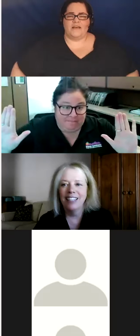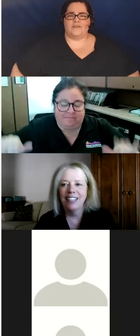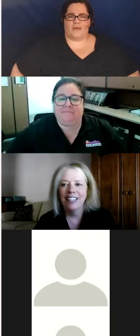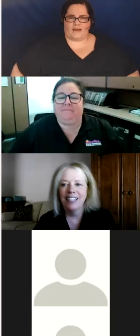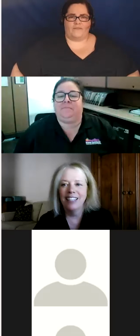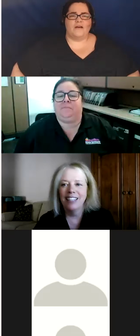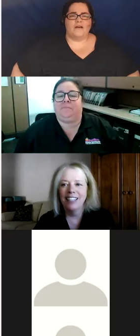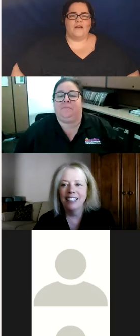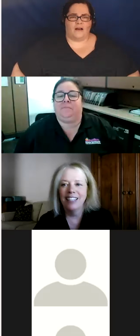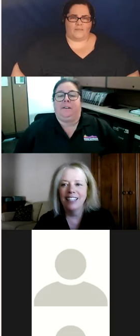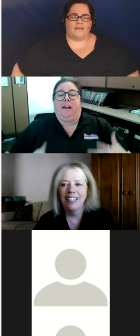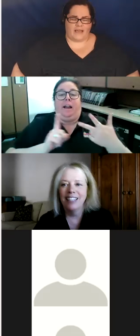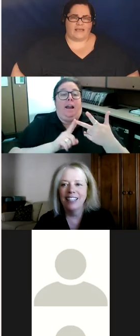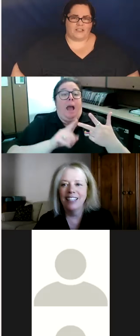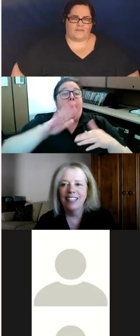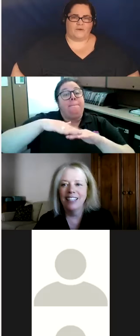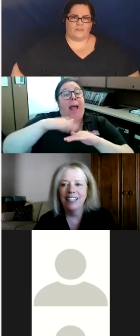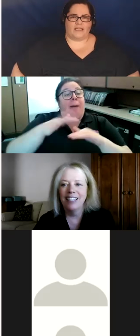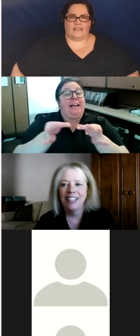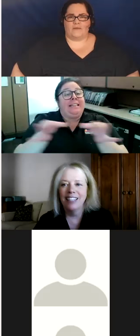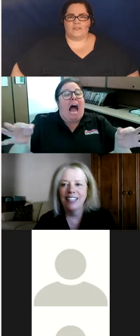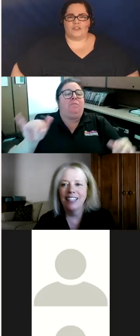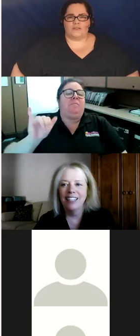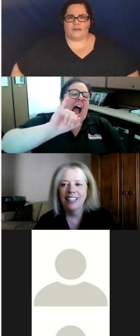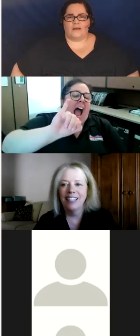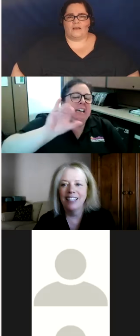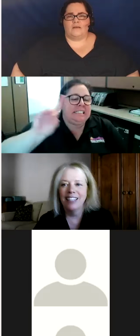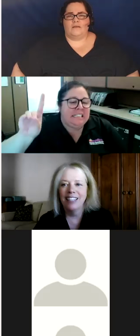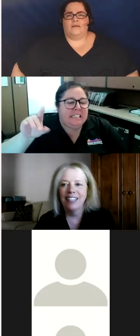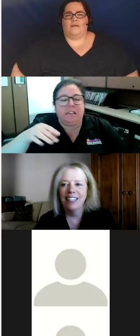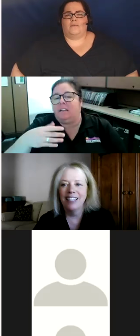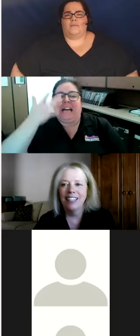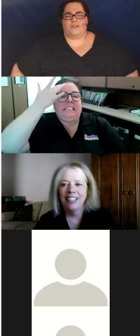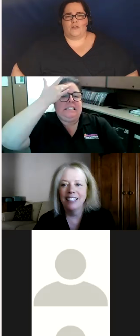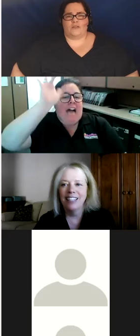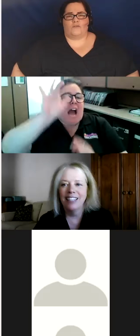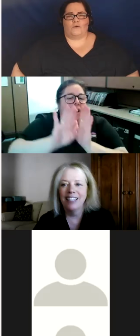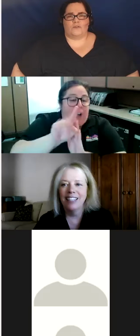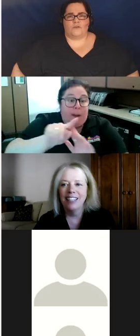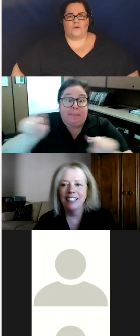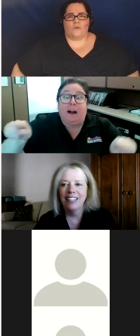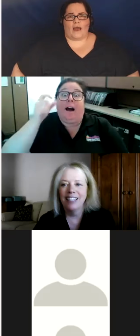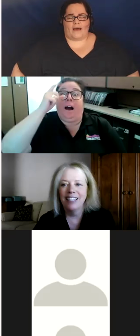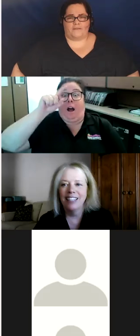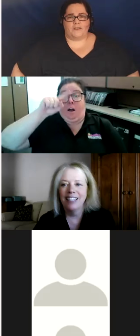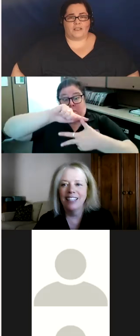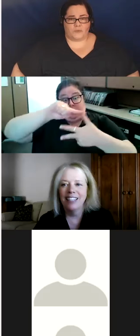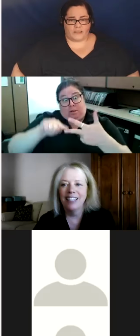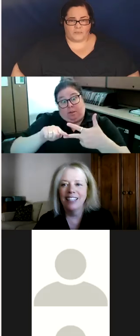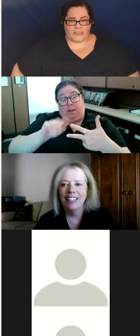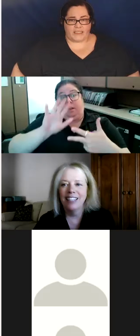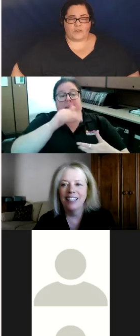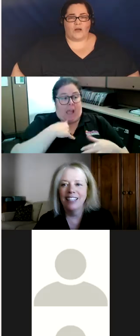country. So we have, they each have their own sign language. There's also folks who have